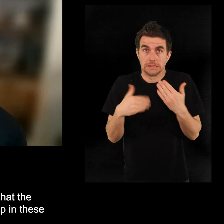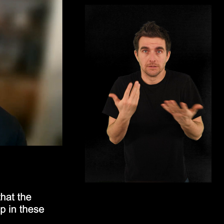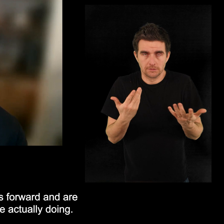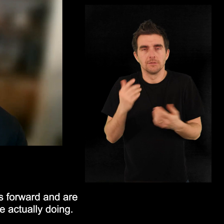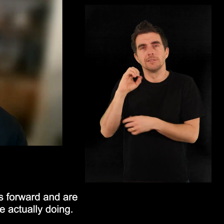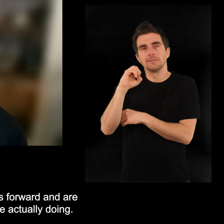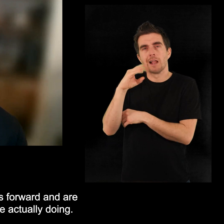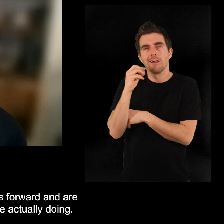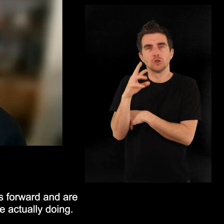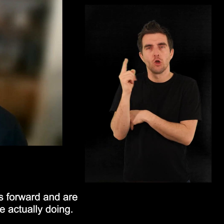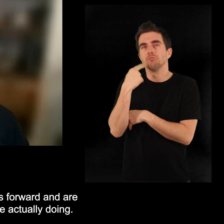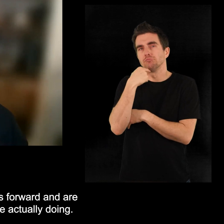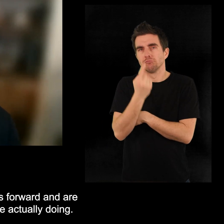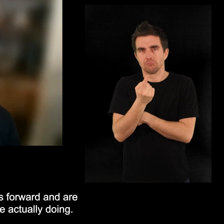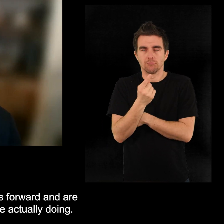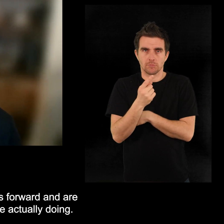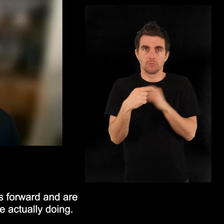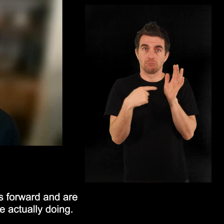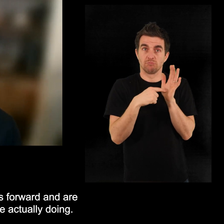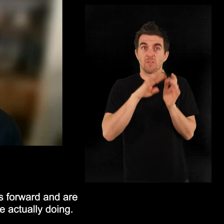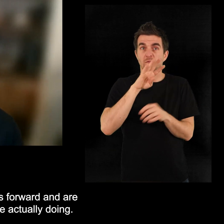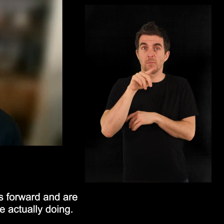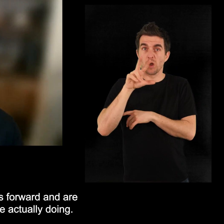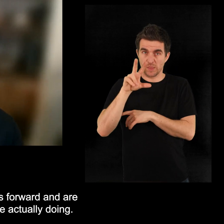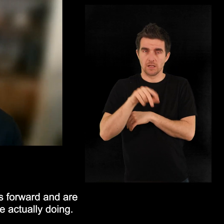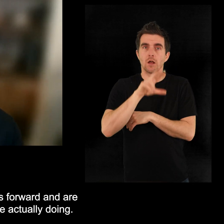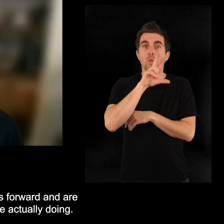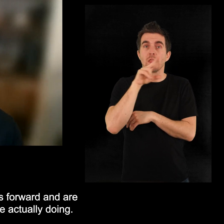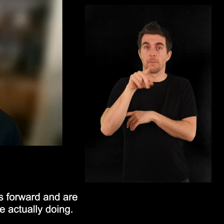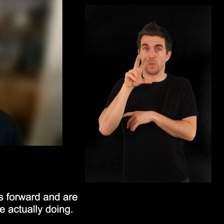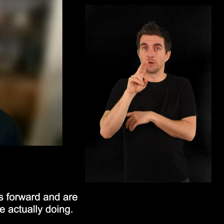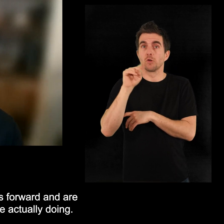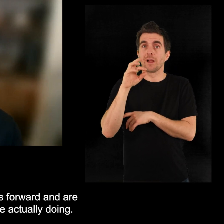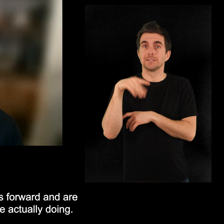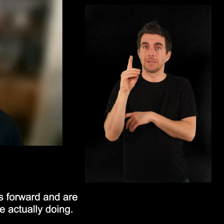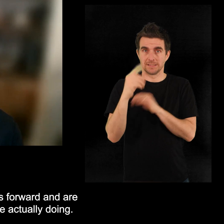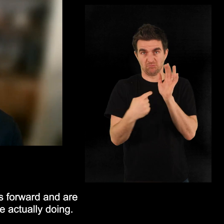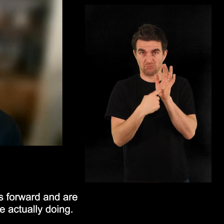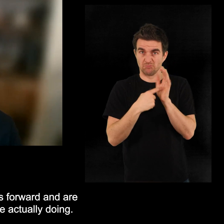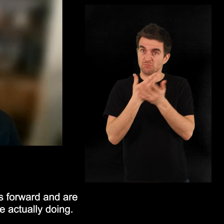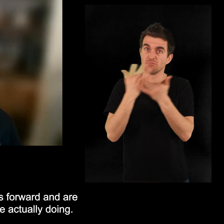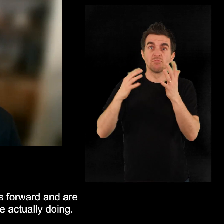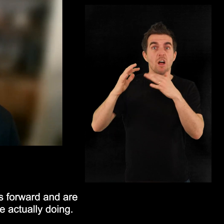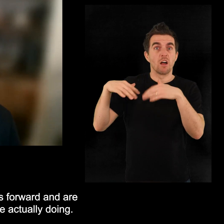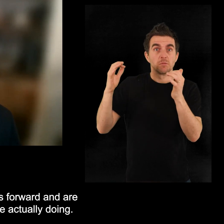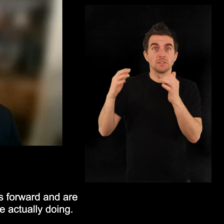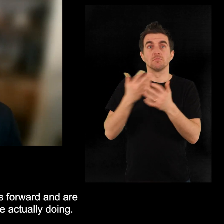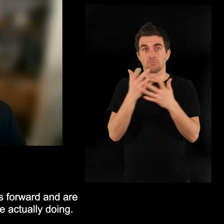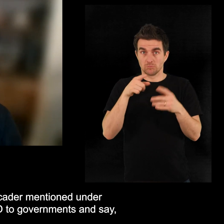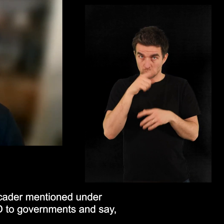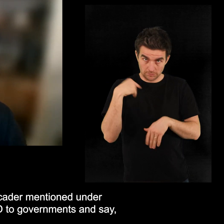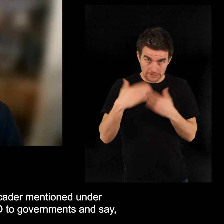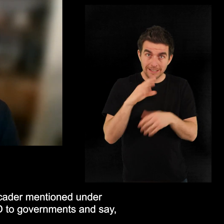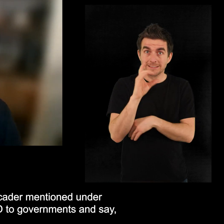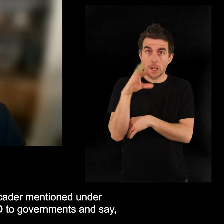leadership in these organizations put themselves forward and are accountable for what they are actually